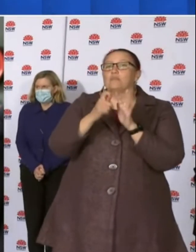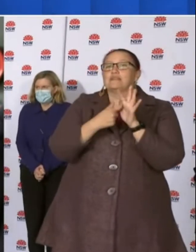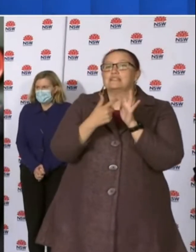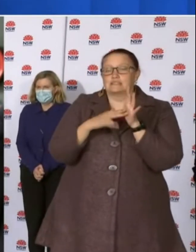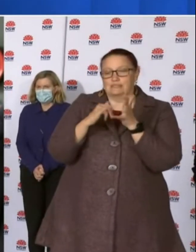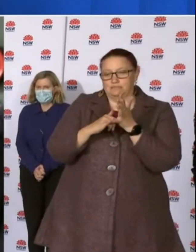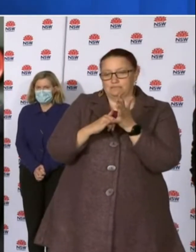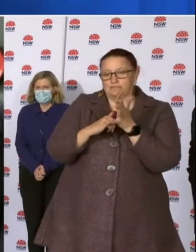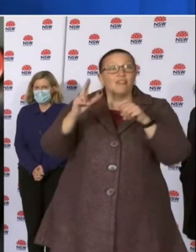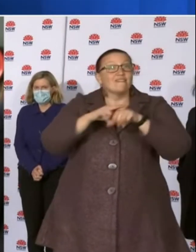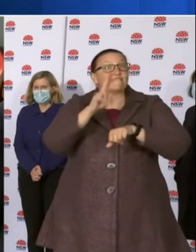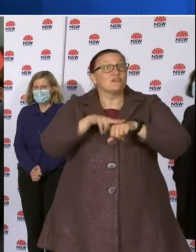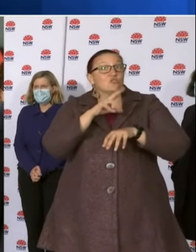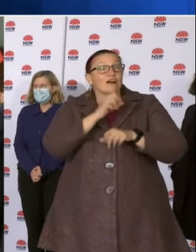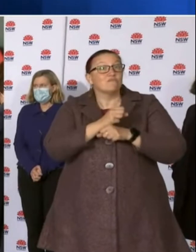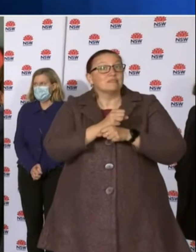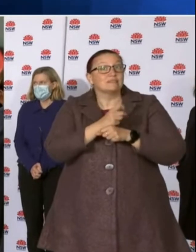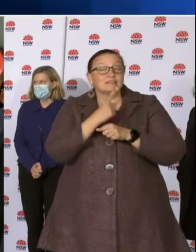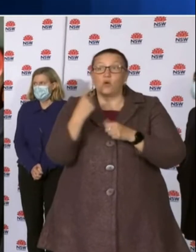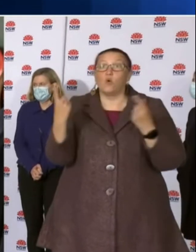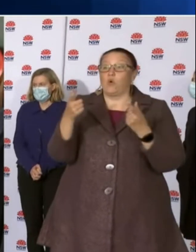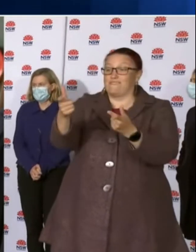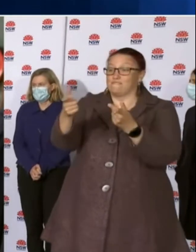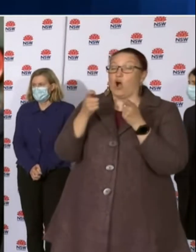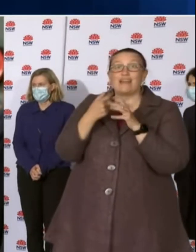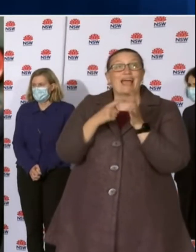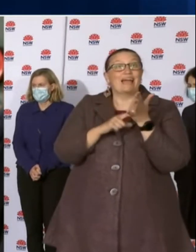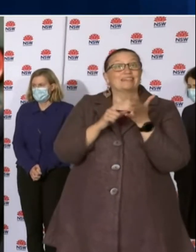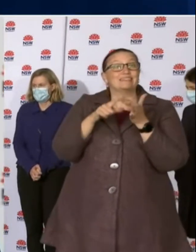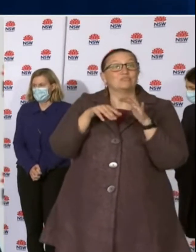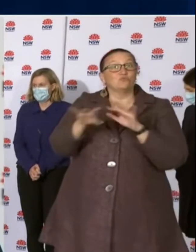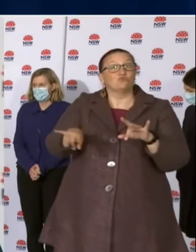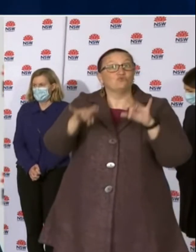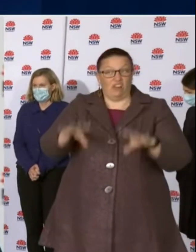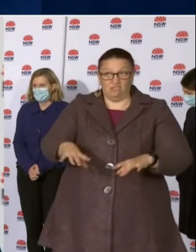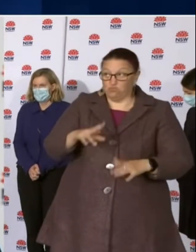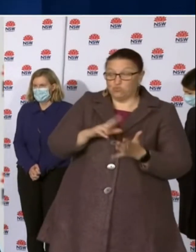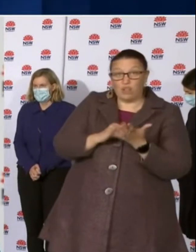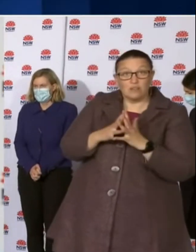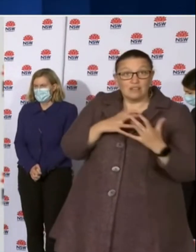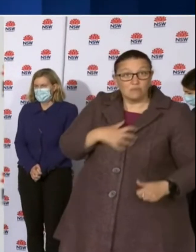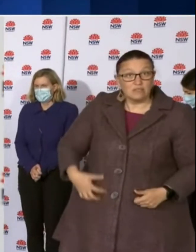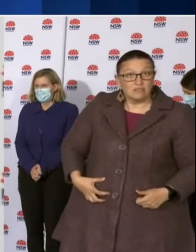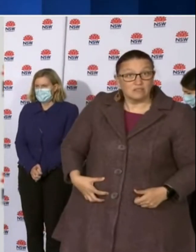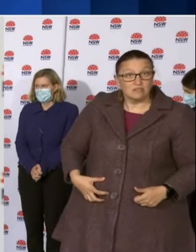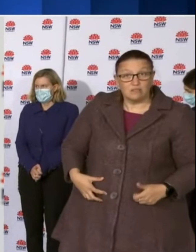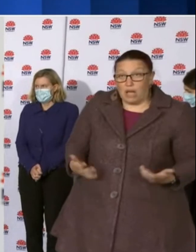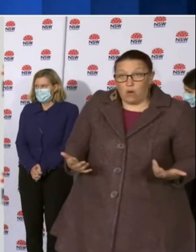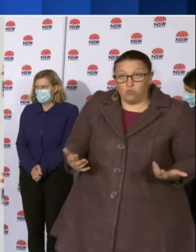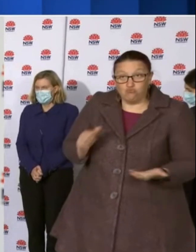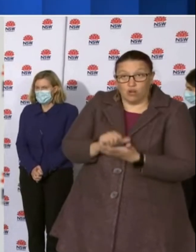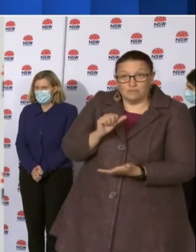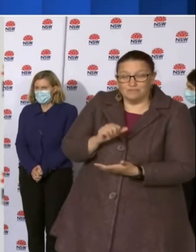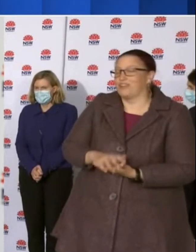Wales government that invited her in. Is that correct? That gave her the exemption? I think the way the process works, Ursula,